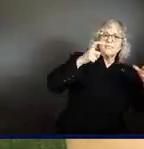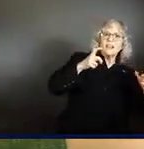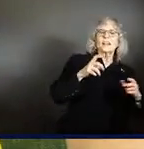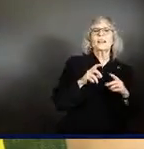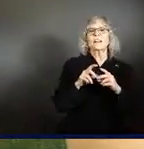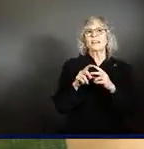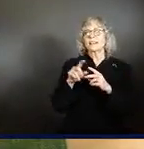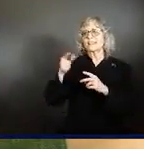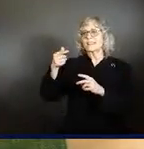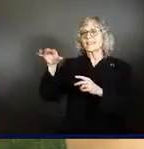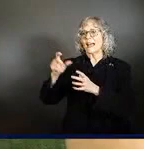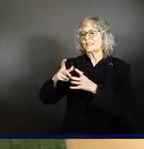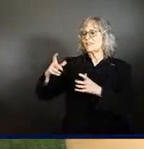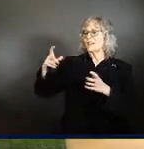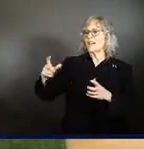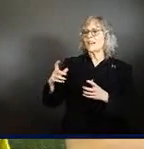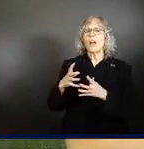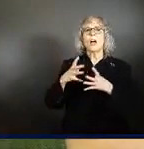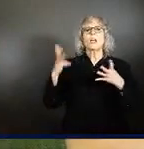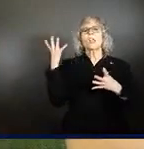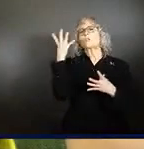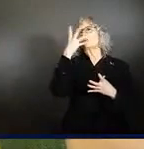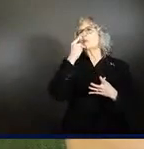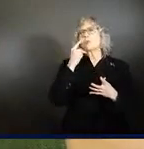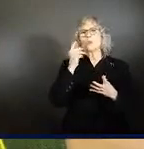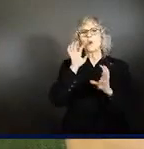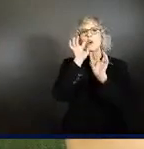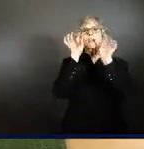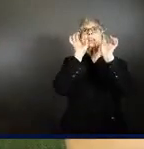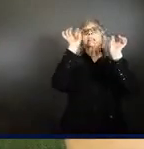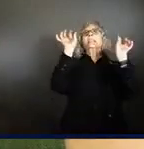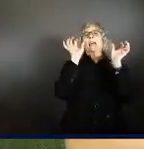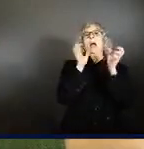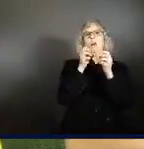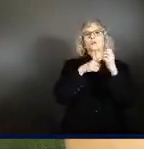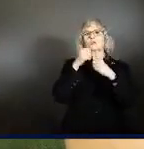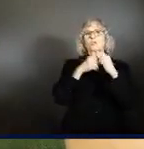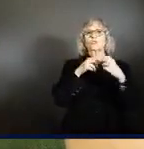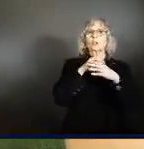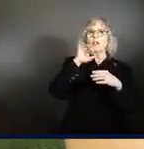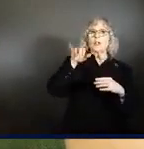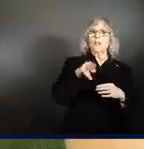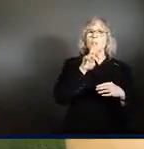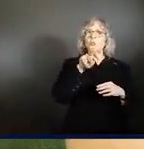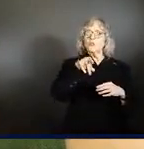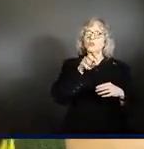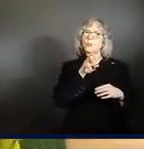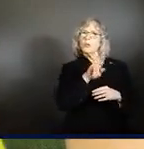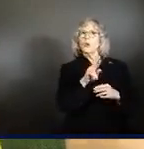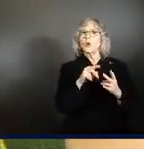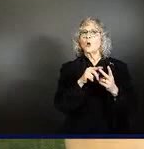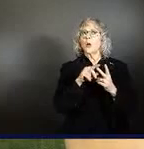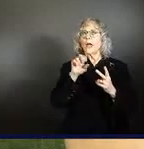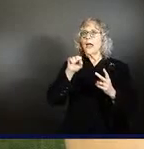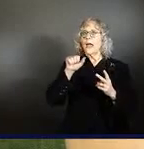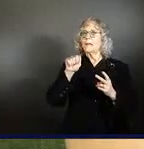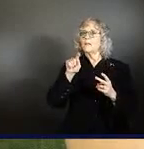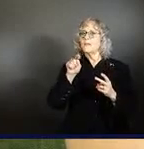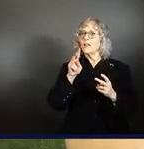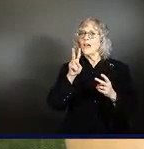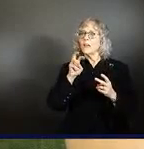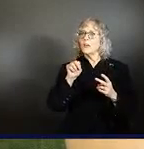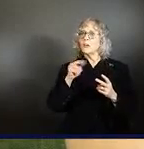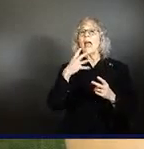There's a lot of beautiful cloud structure in Jupiter and Saturn that we're going to study, as well as the moons of those